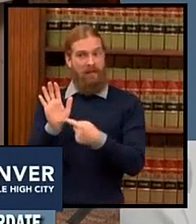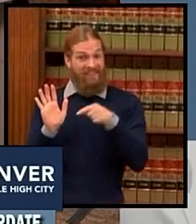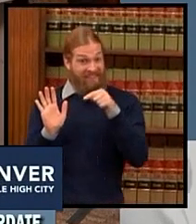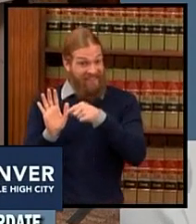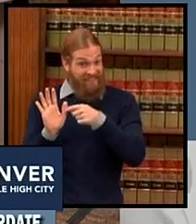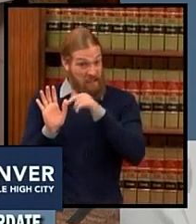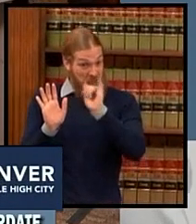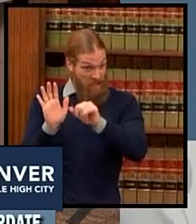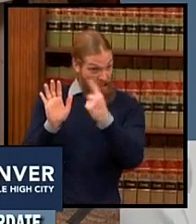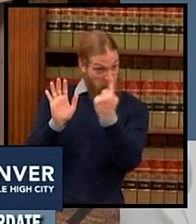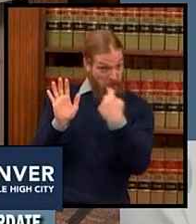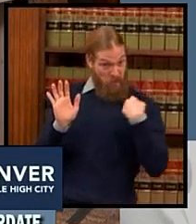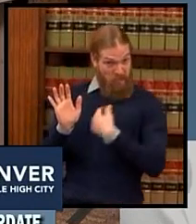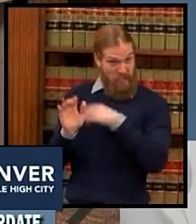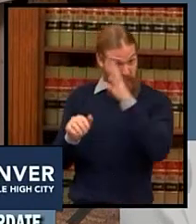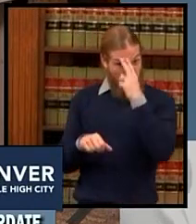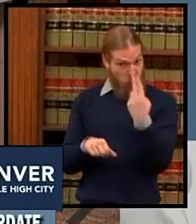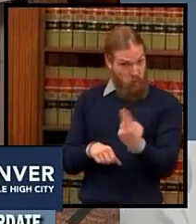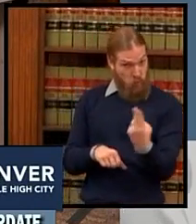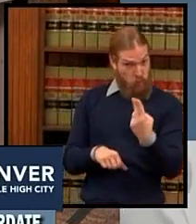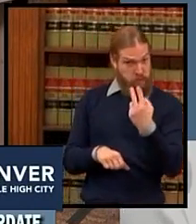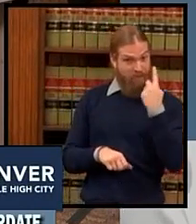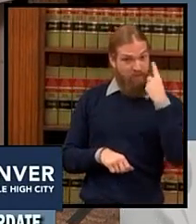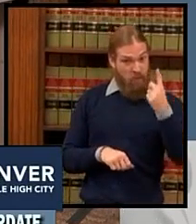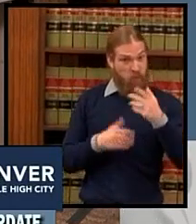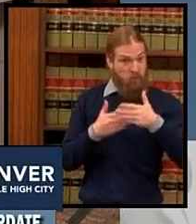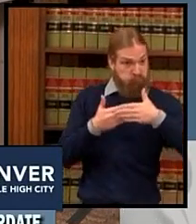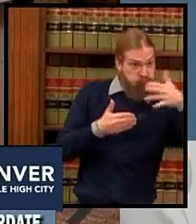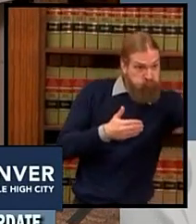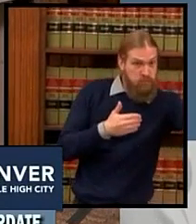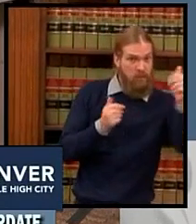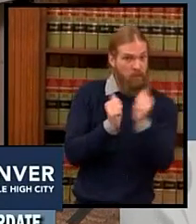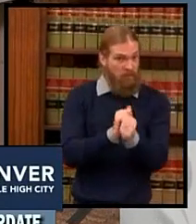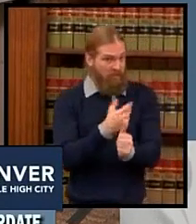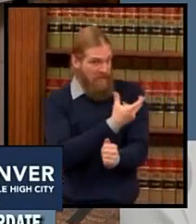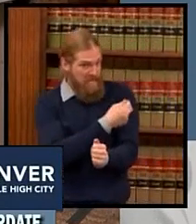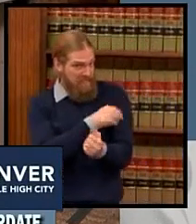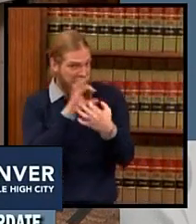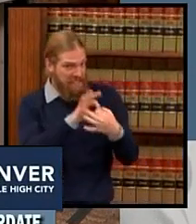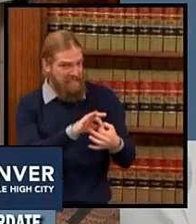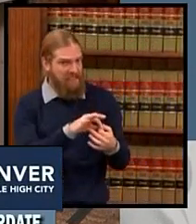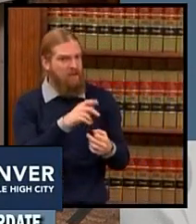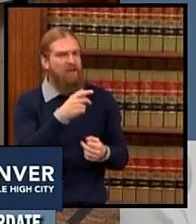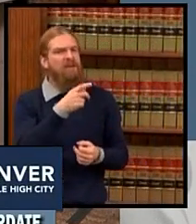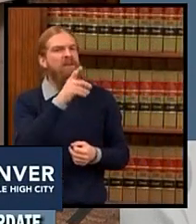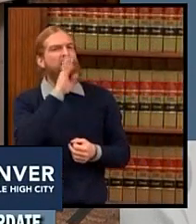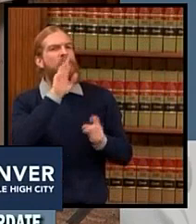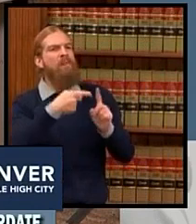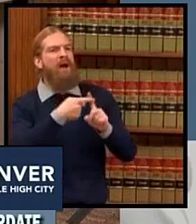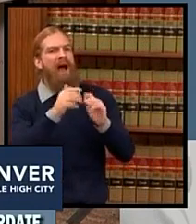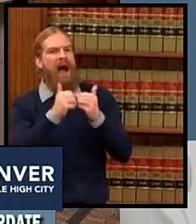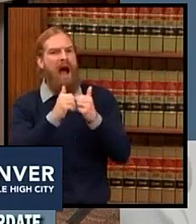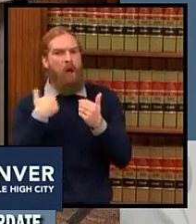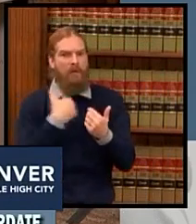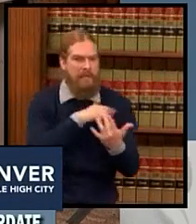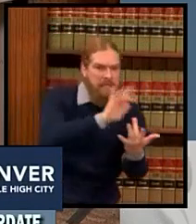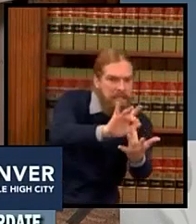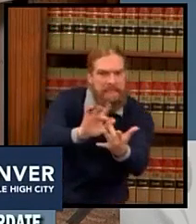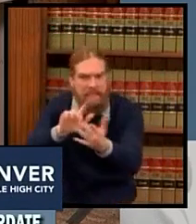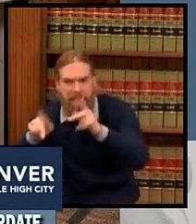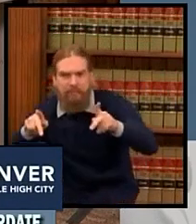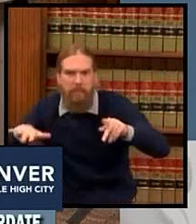for, the future of vaccinations, talking about how to get to underserved communities? Because I was wondering, how does this work